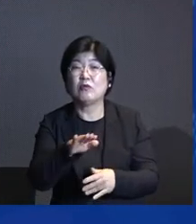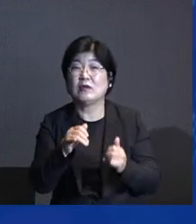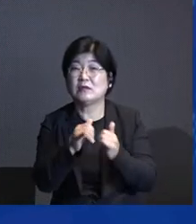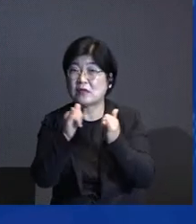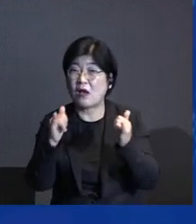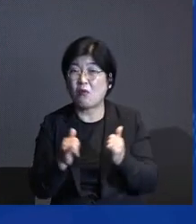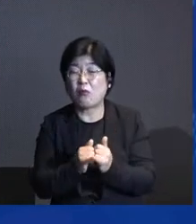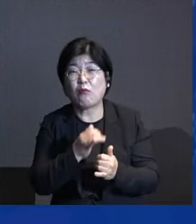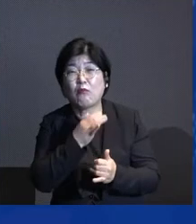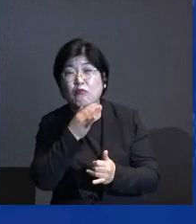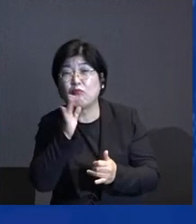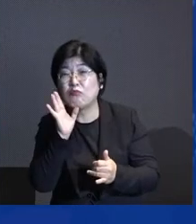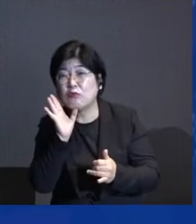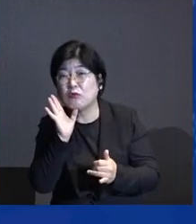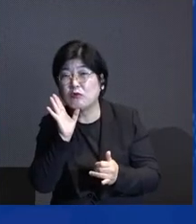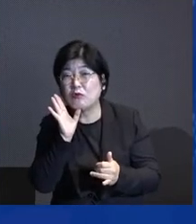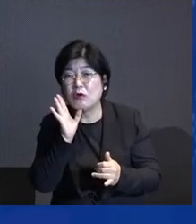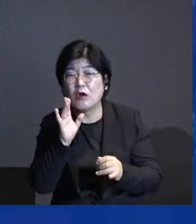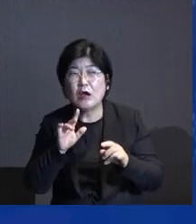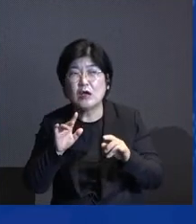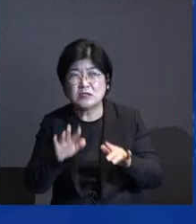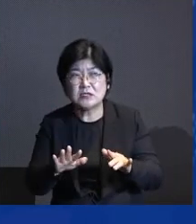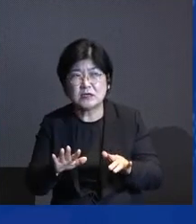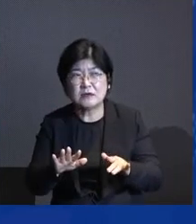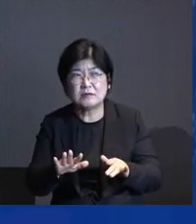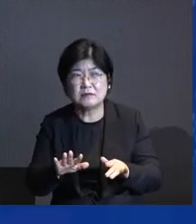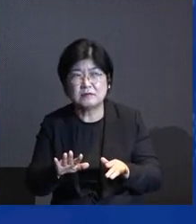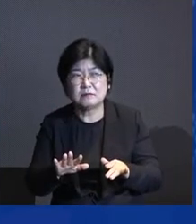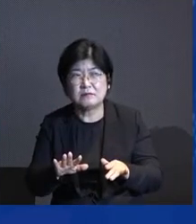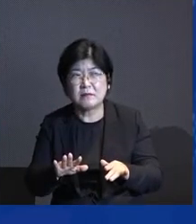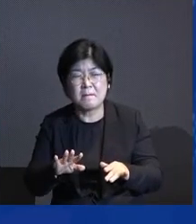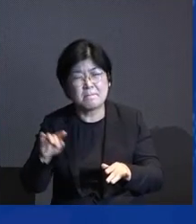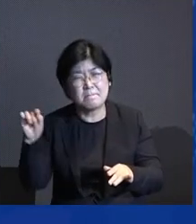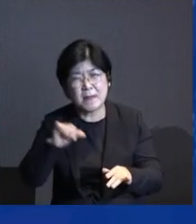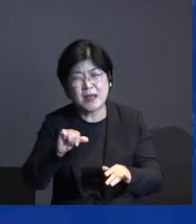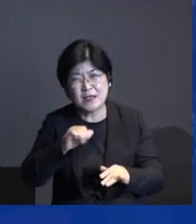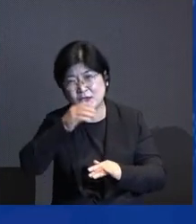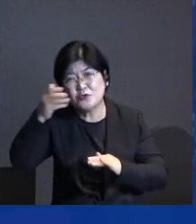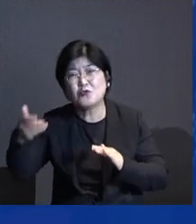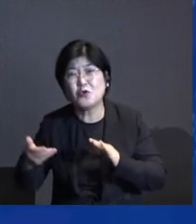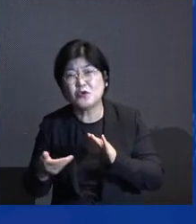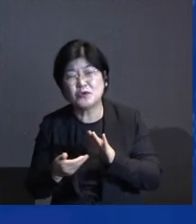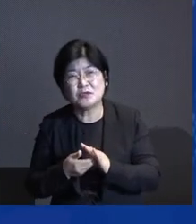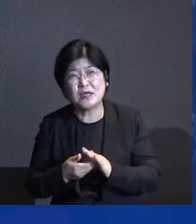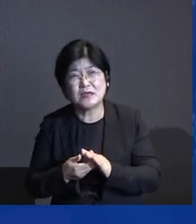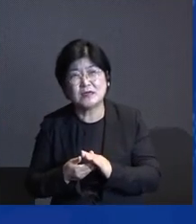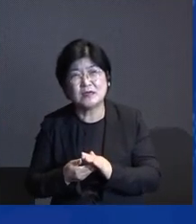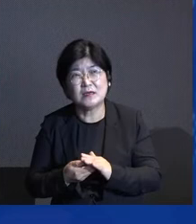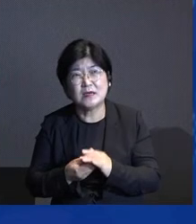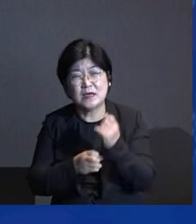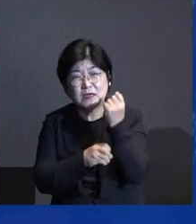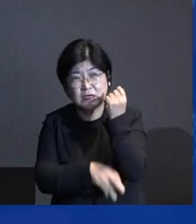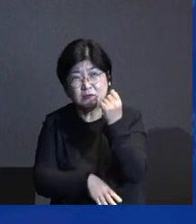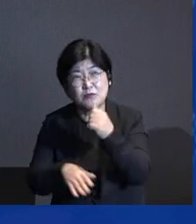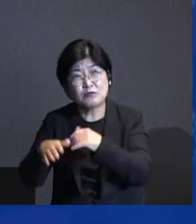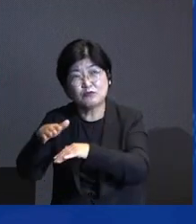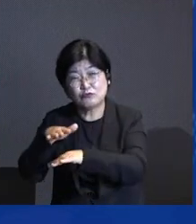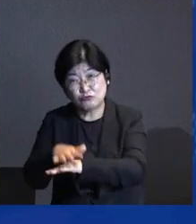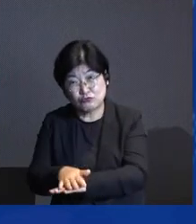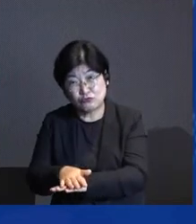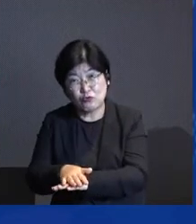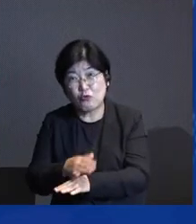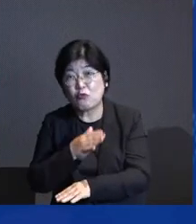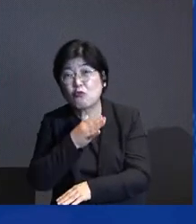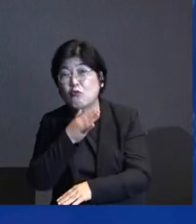access to service. Even though the service arrangement is very well prepared, focusing on